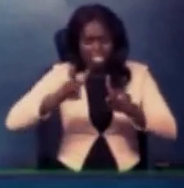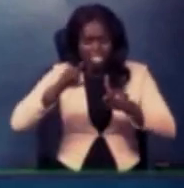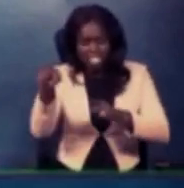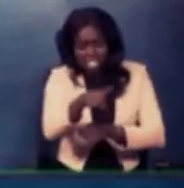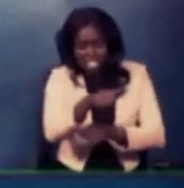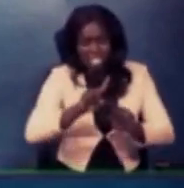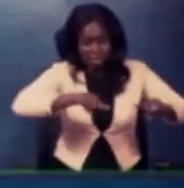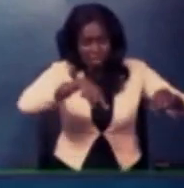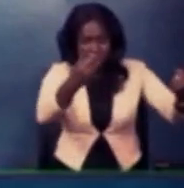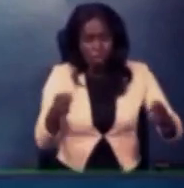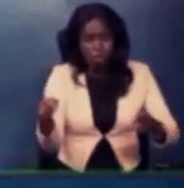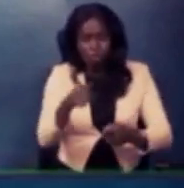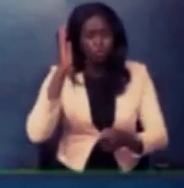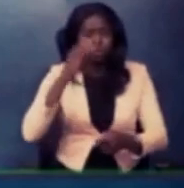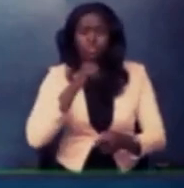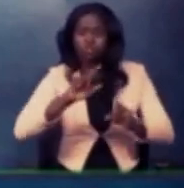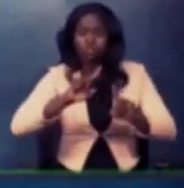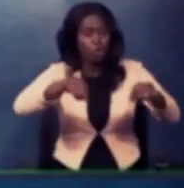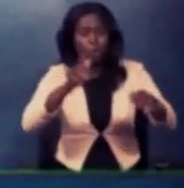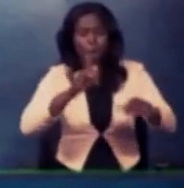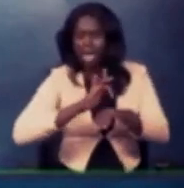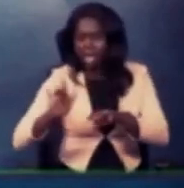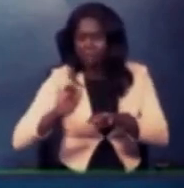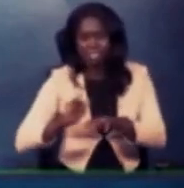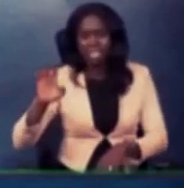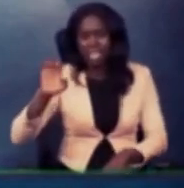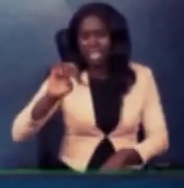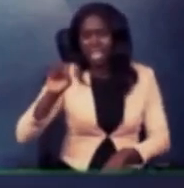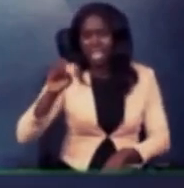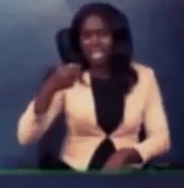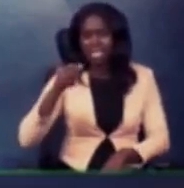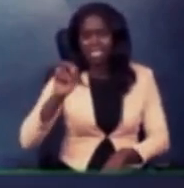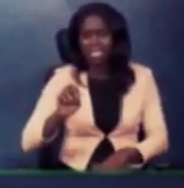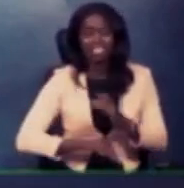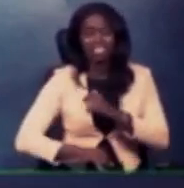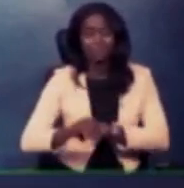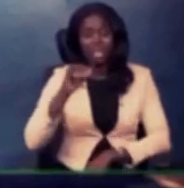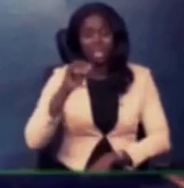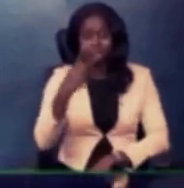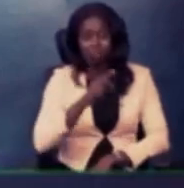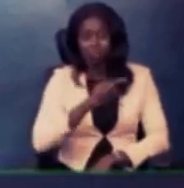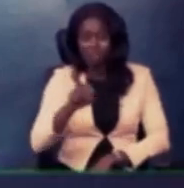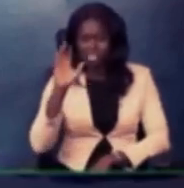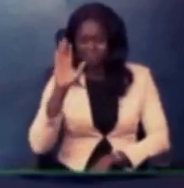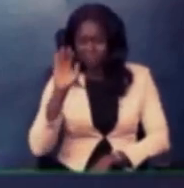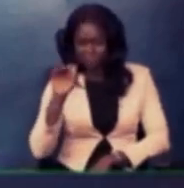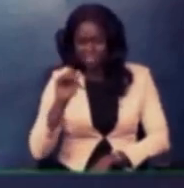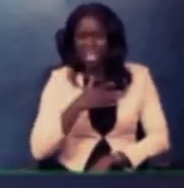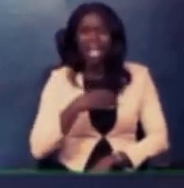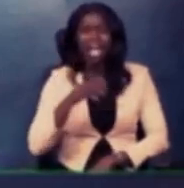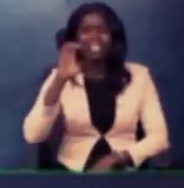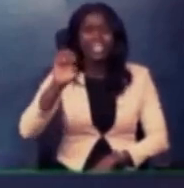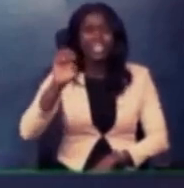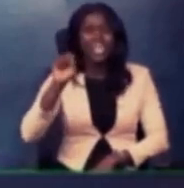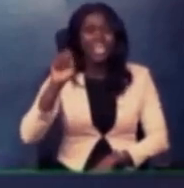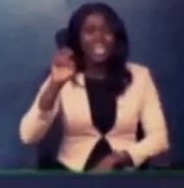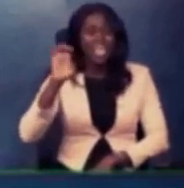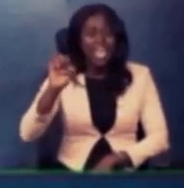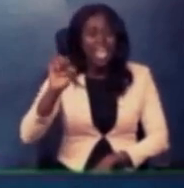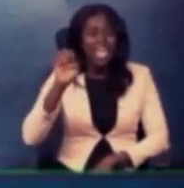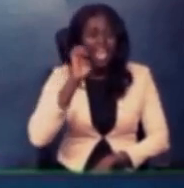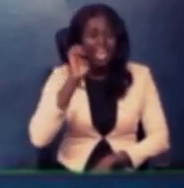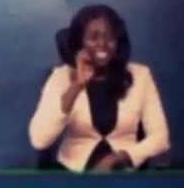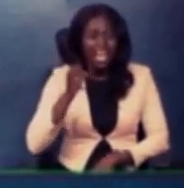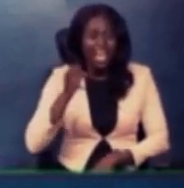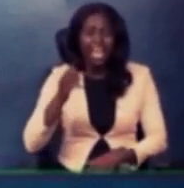shall not go empty. Esther 2:15, the B part says, and Esther obtained favor in the sight of all